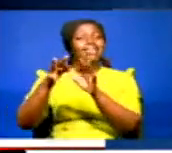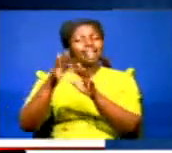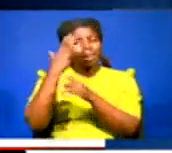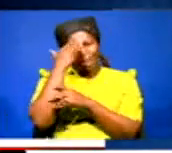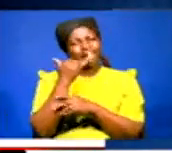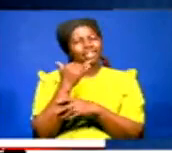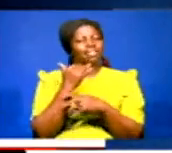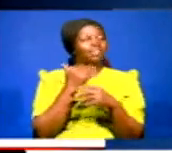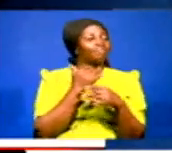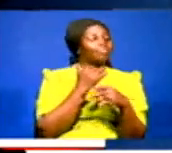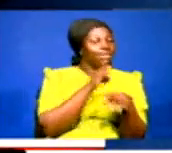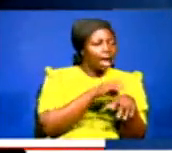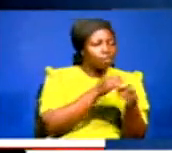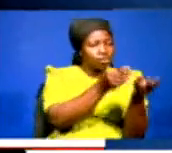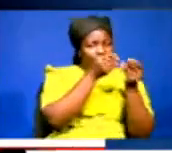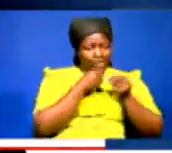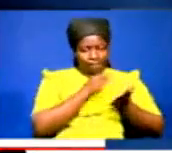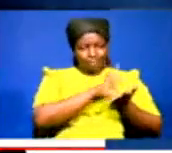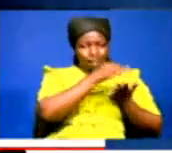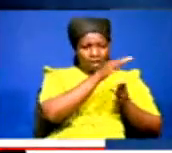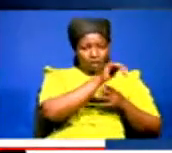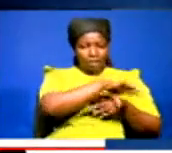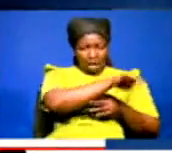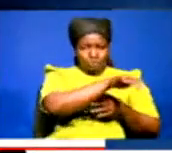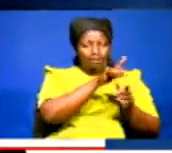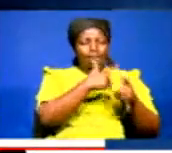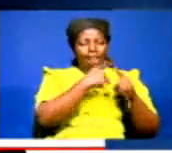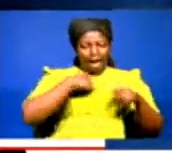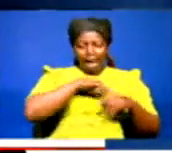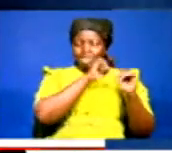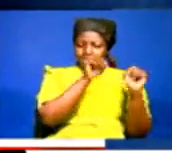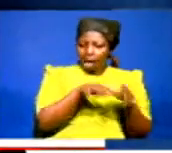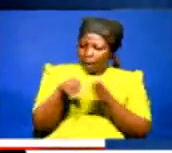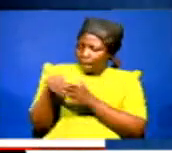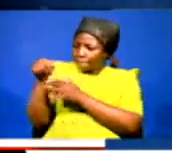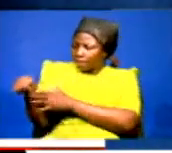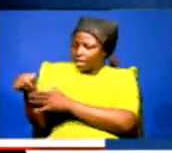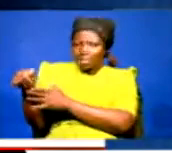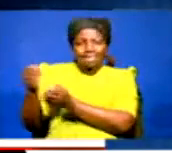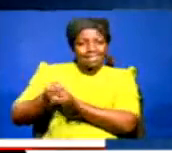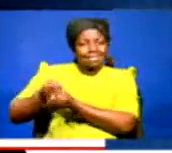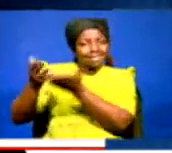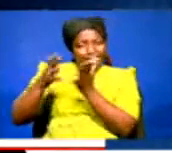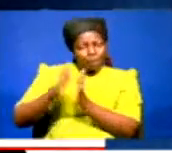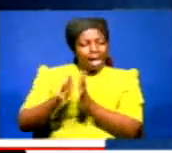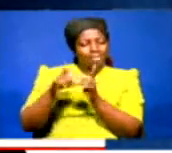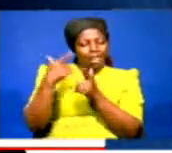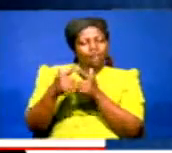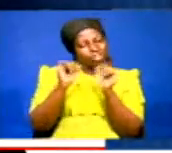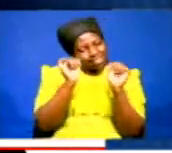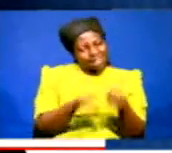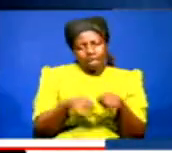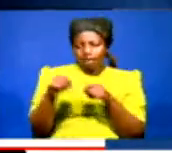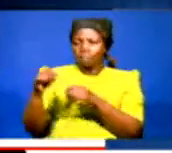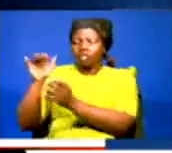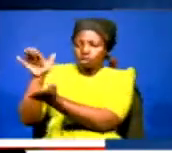receive funds from the counties, we are able to pay our suppliers and therefore able to stock products that